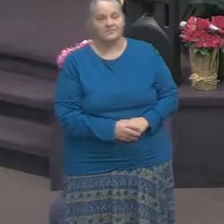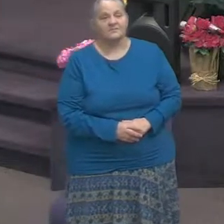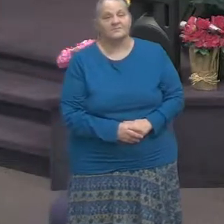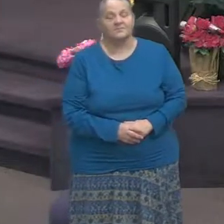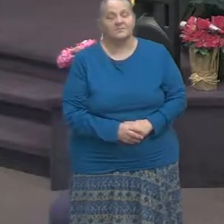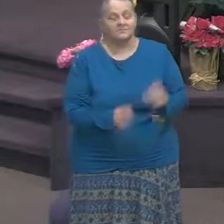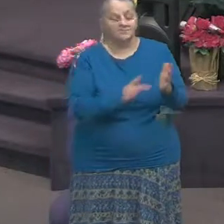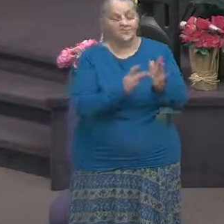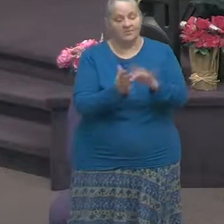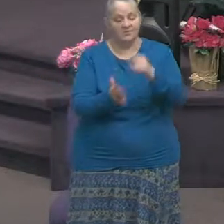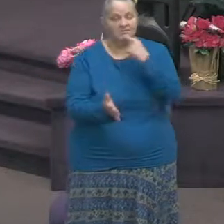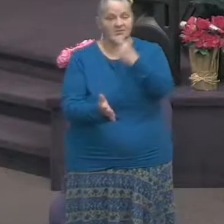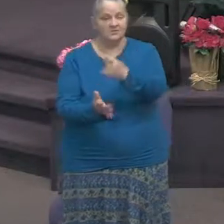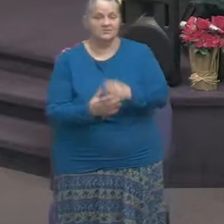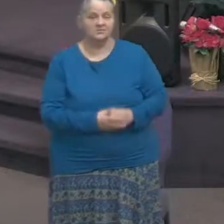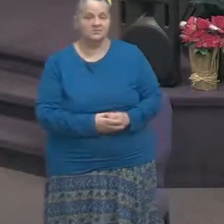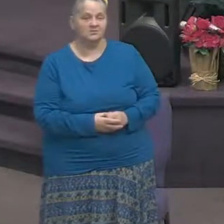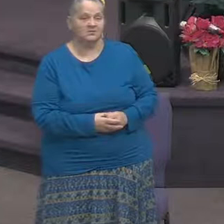The Bible reads,